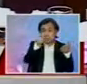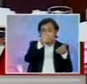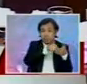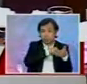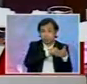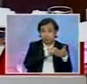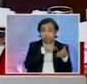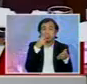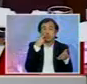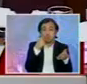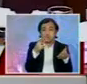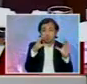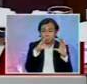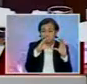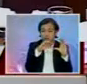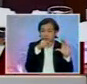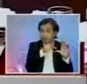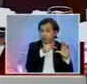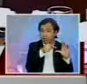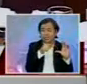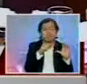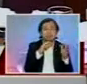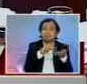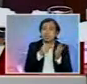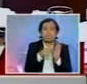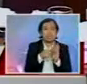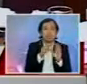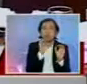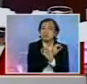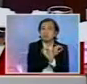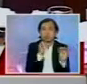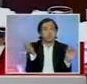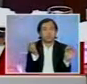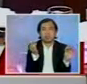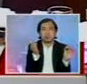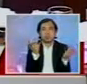no longer an existing title. This title was cancelled.